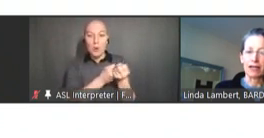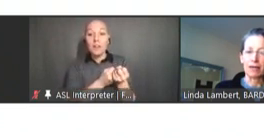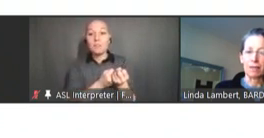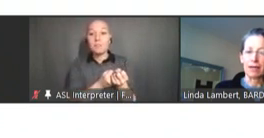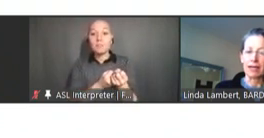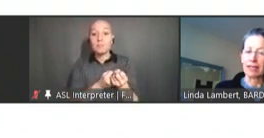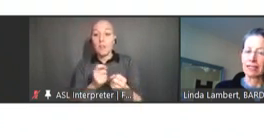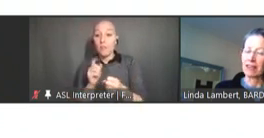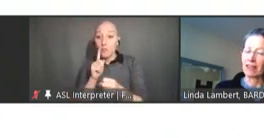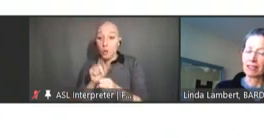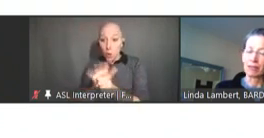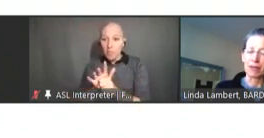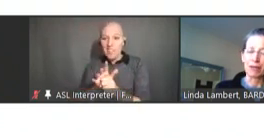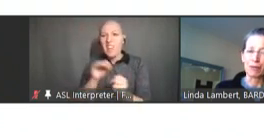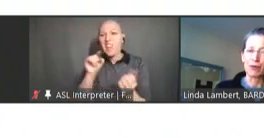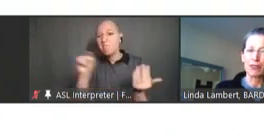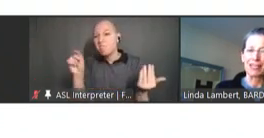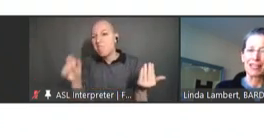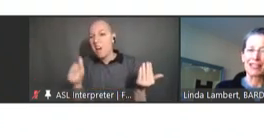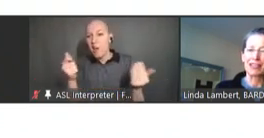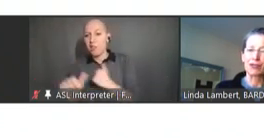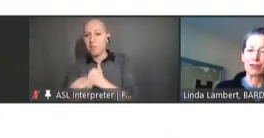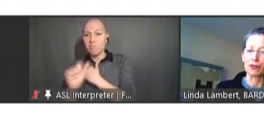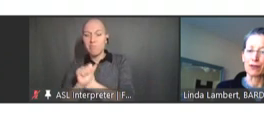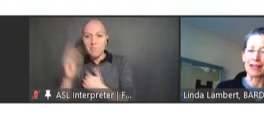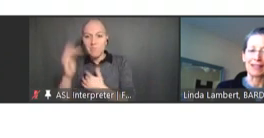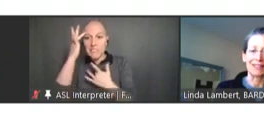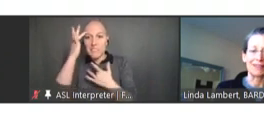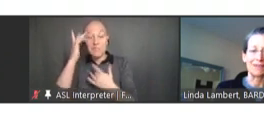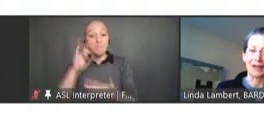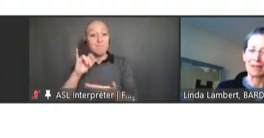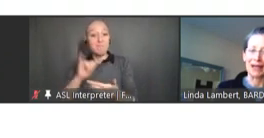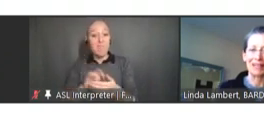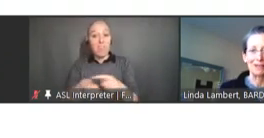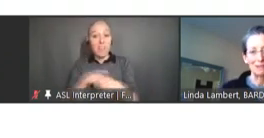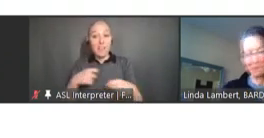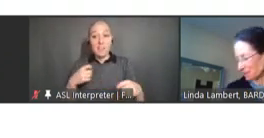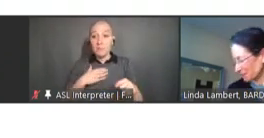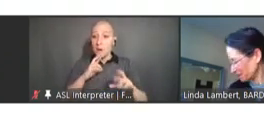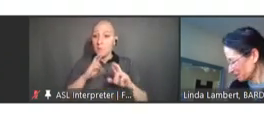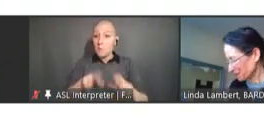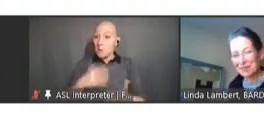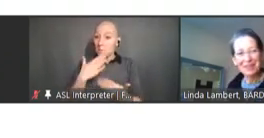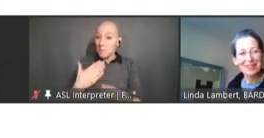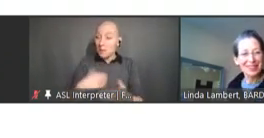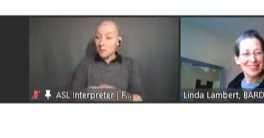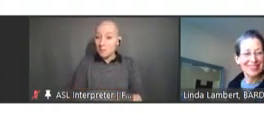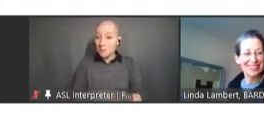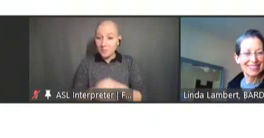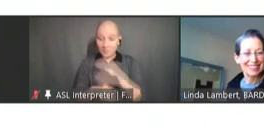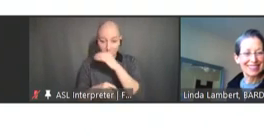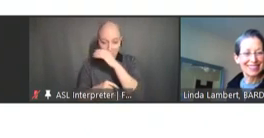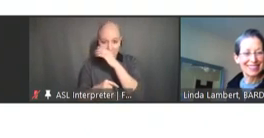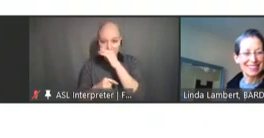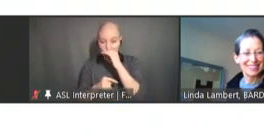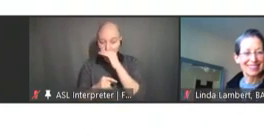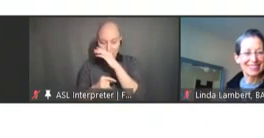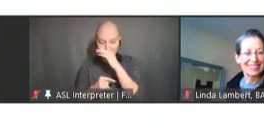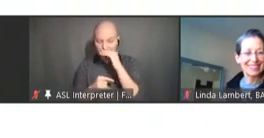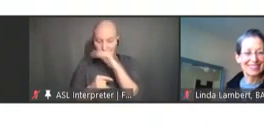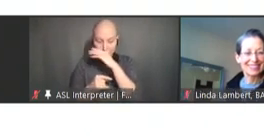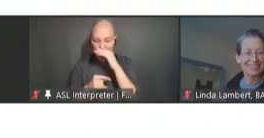areas. And that's my report. And I thank you, sir. And I pass. Thank you very much,